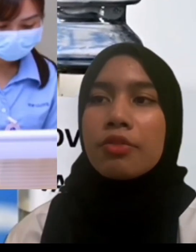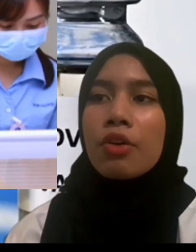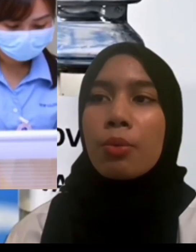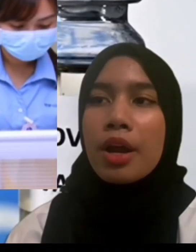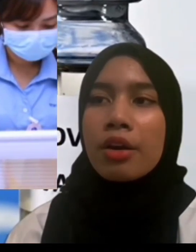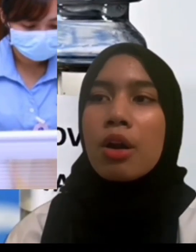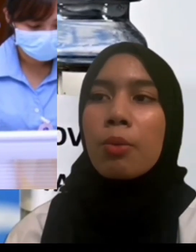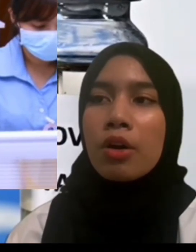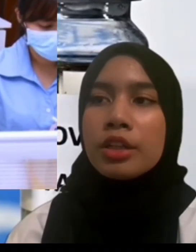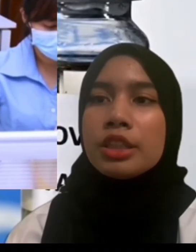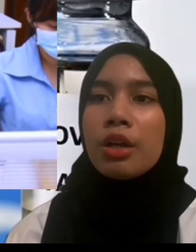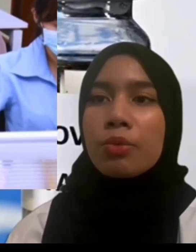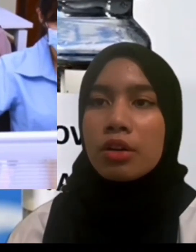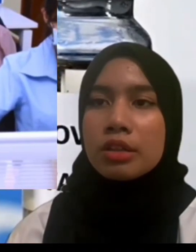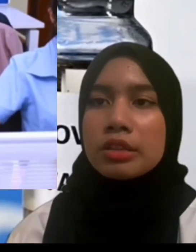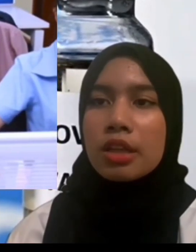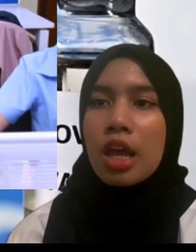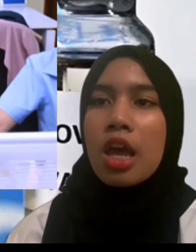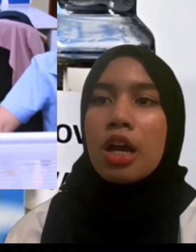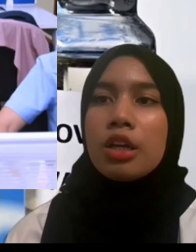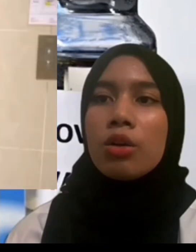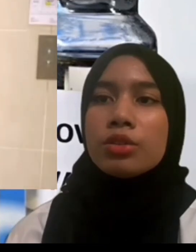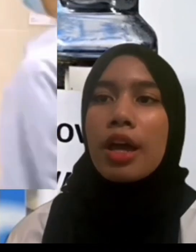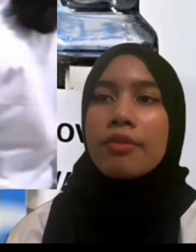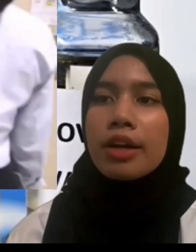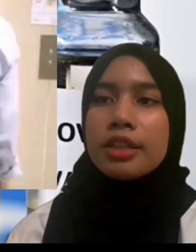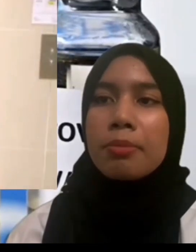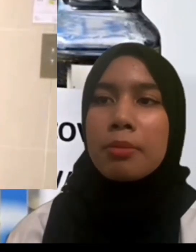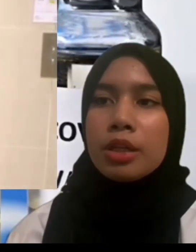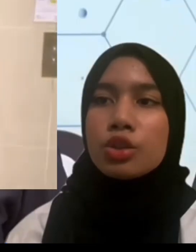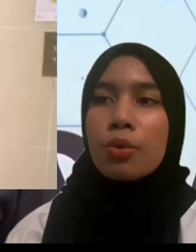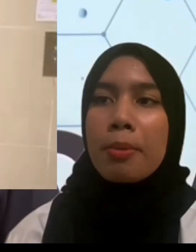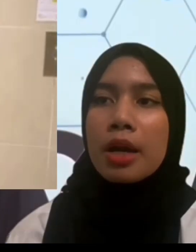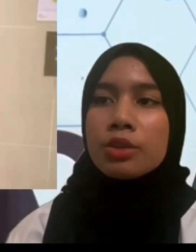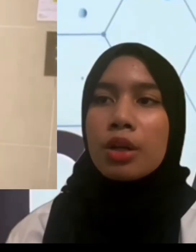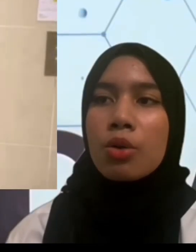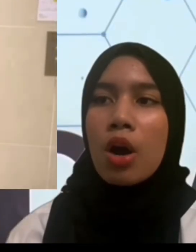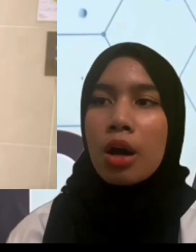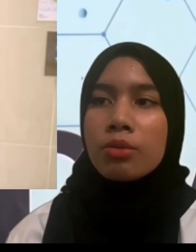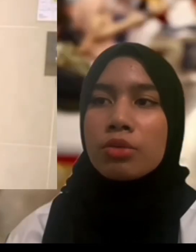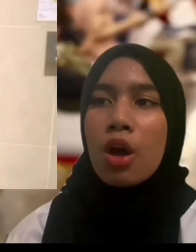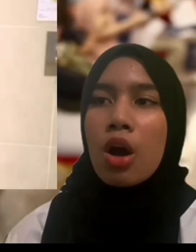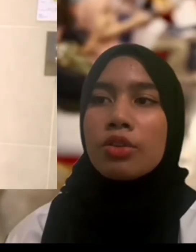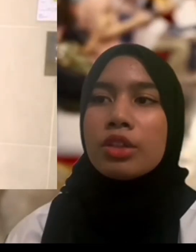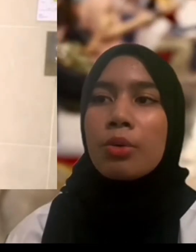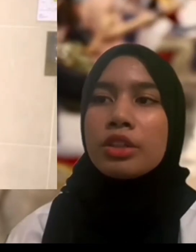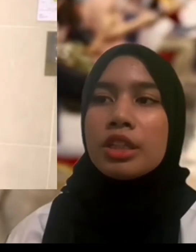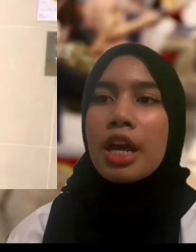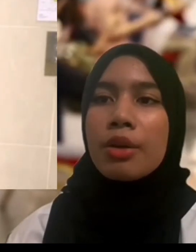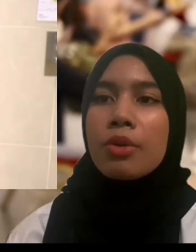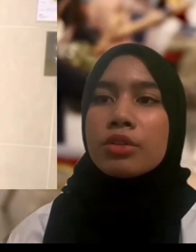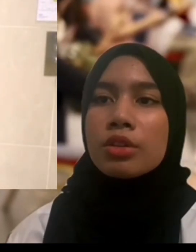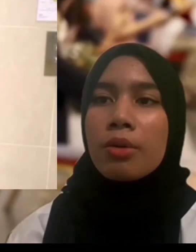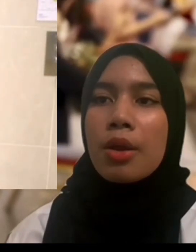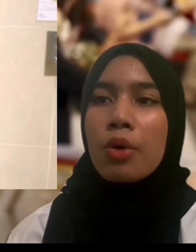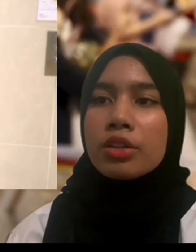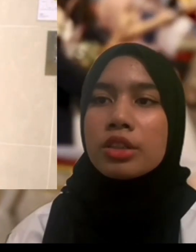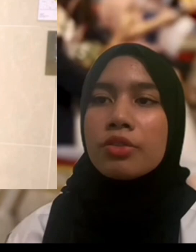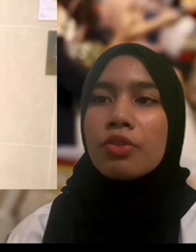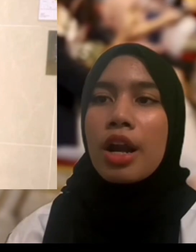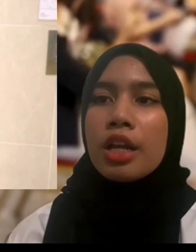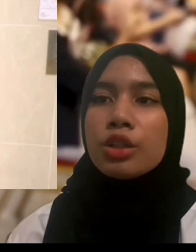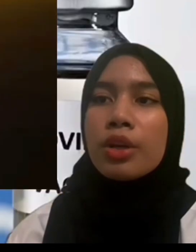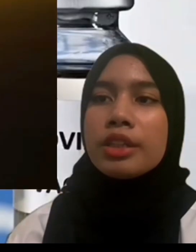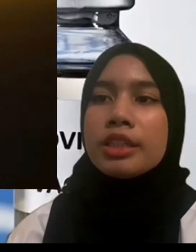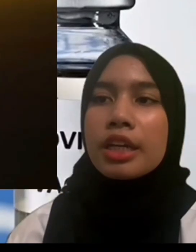are standing for wear, wash and warn. He also advised the public to wear masks when go out, also washing hands with soap and